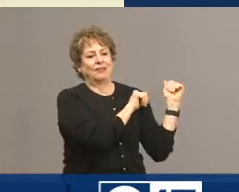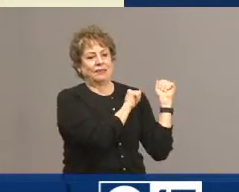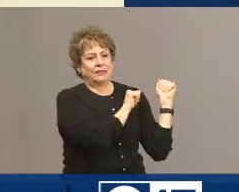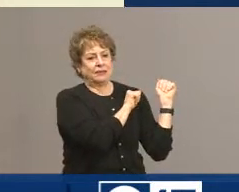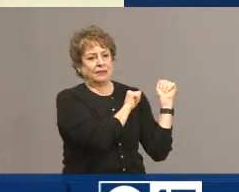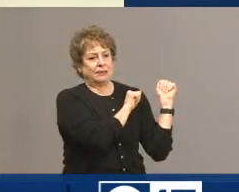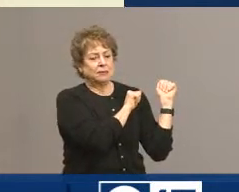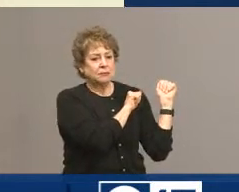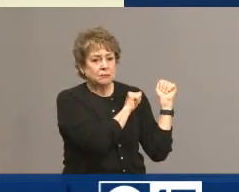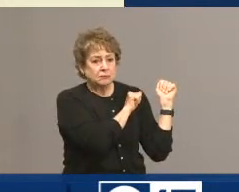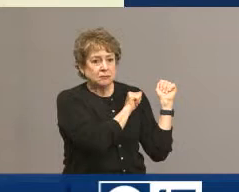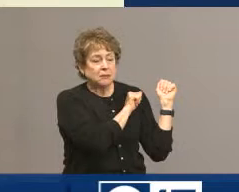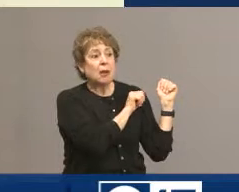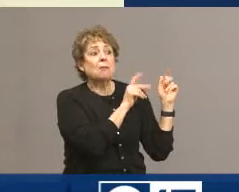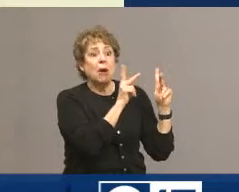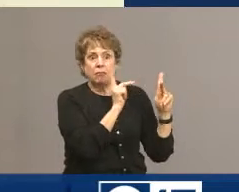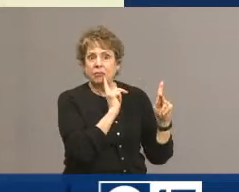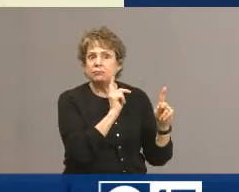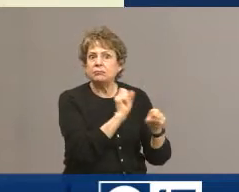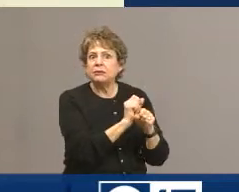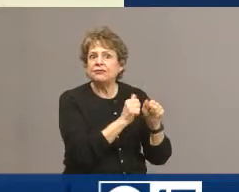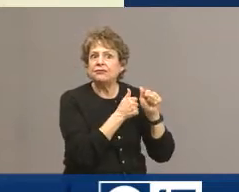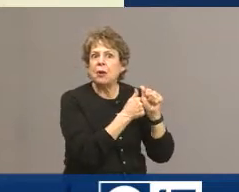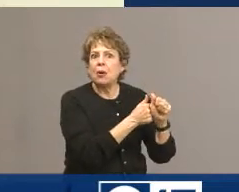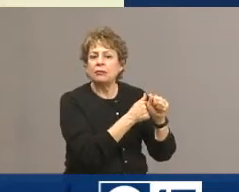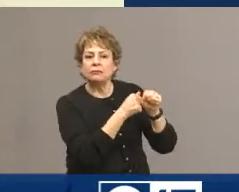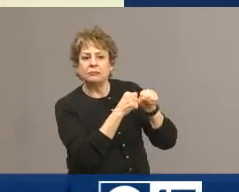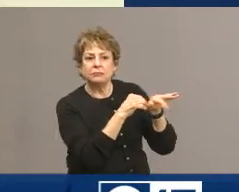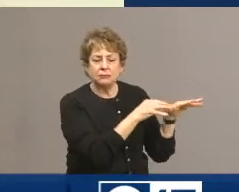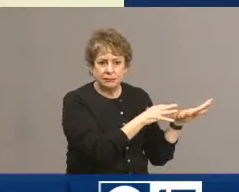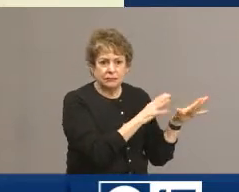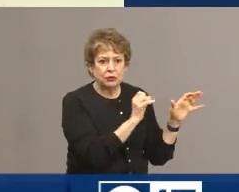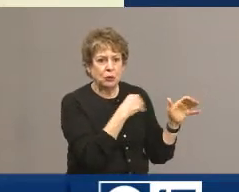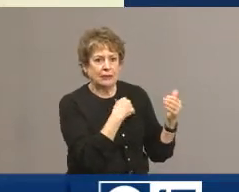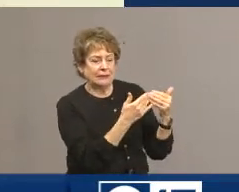that one under control. On the emergency